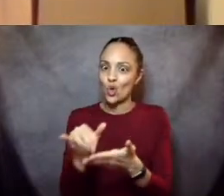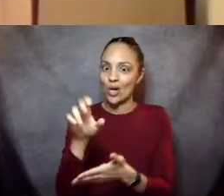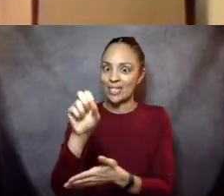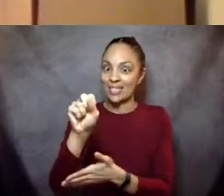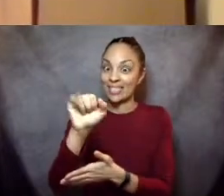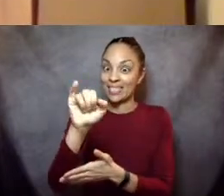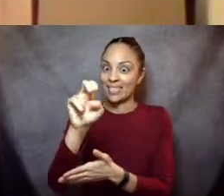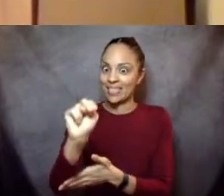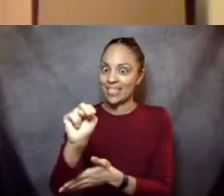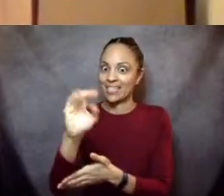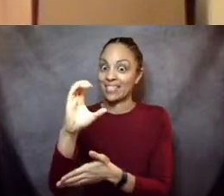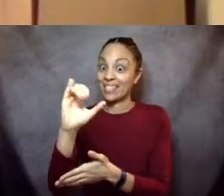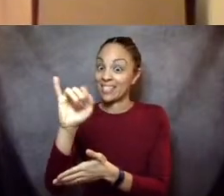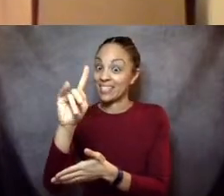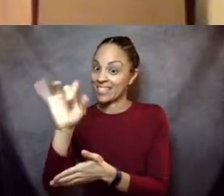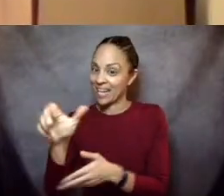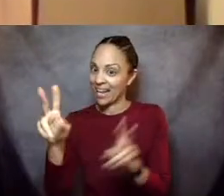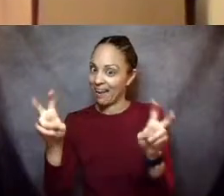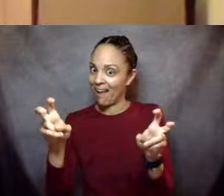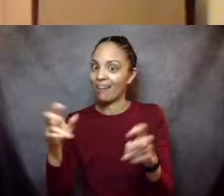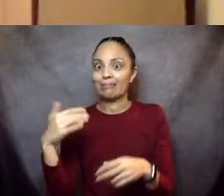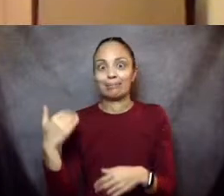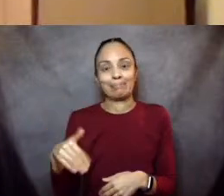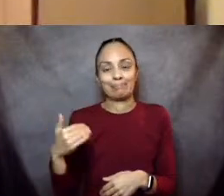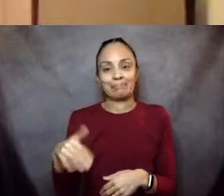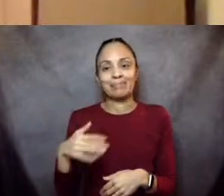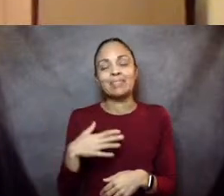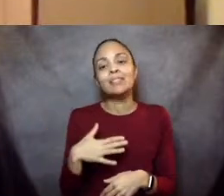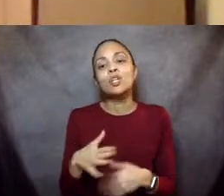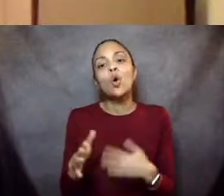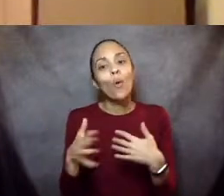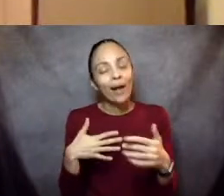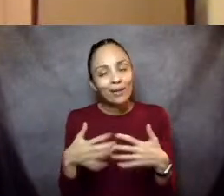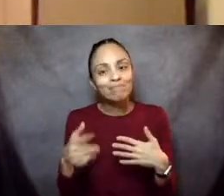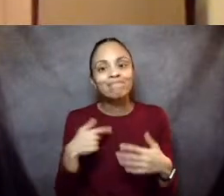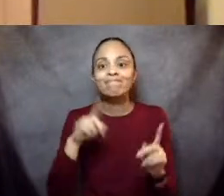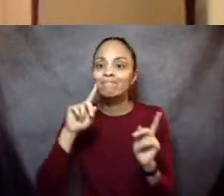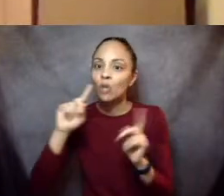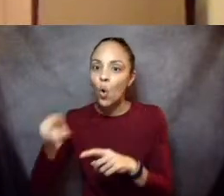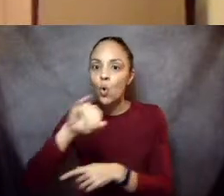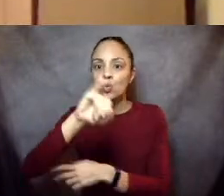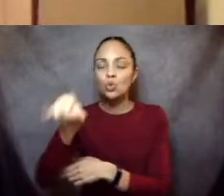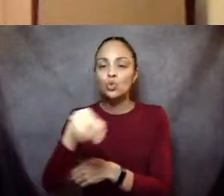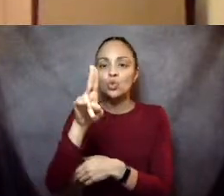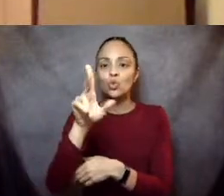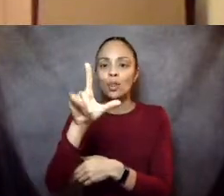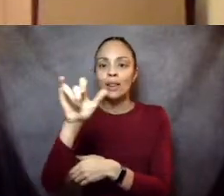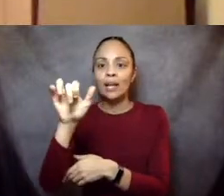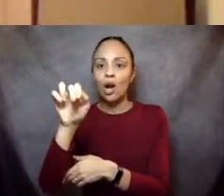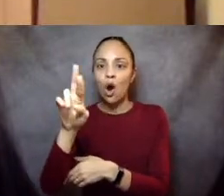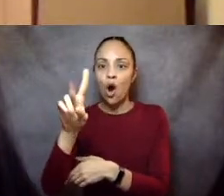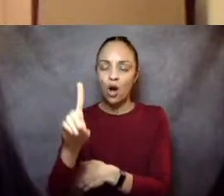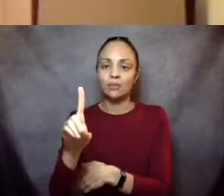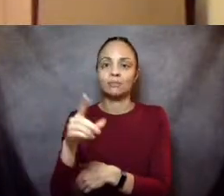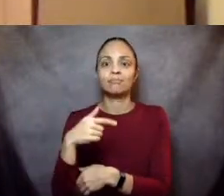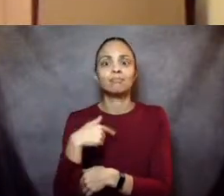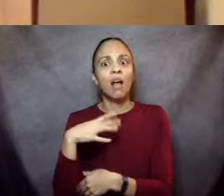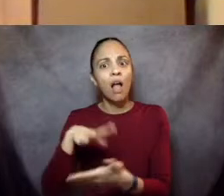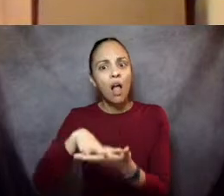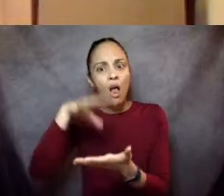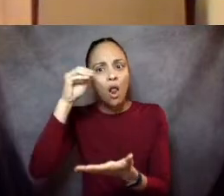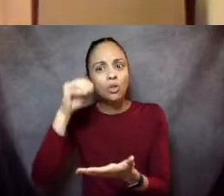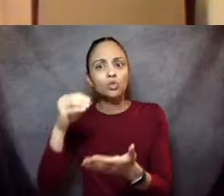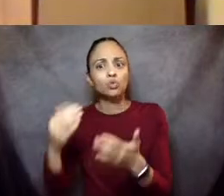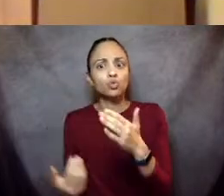city, I don't think. But I went to Juilliard, and at Juilliard, there was another dynamic to my training, which